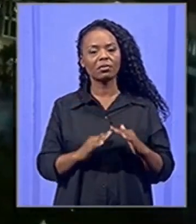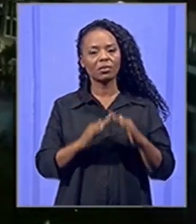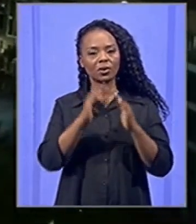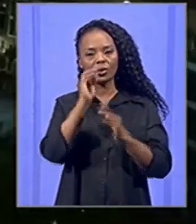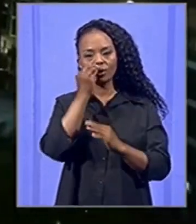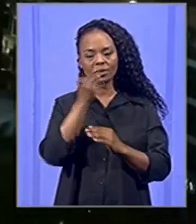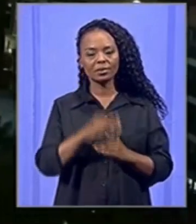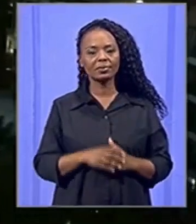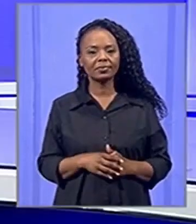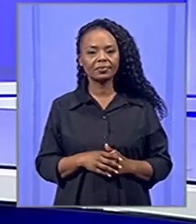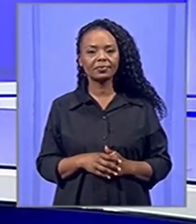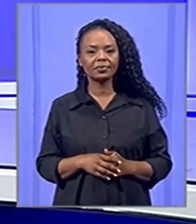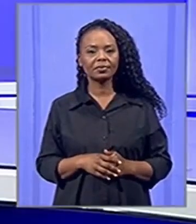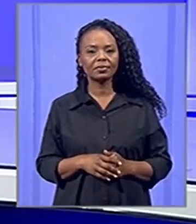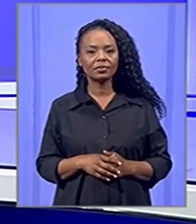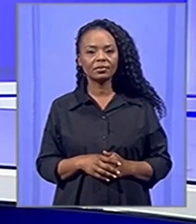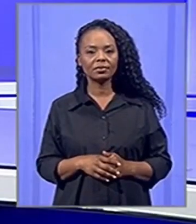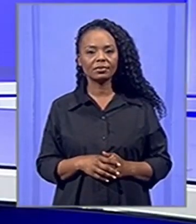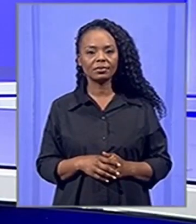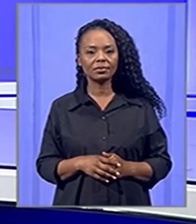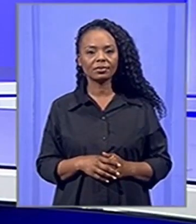tshedimosetso.